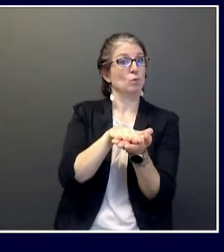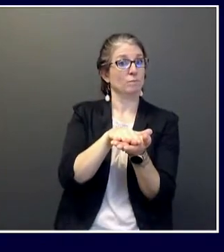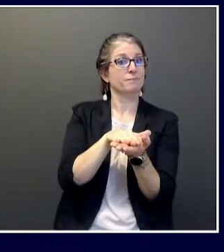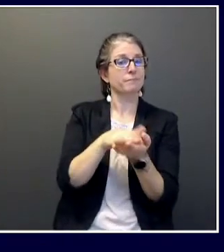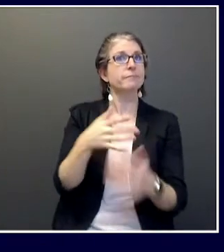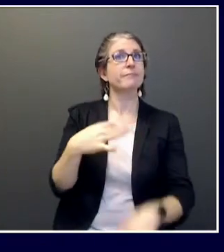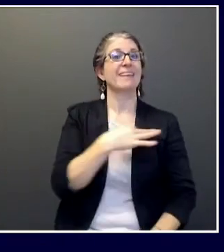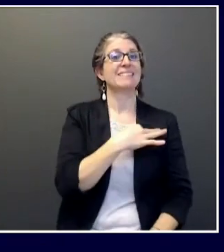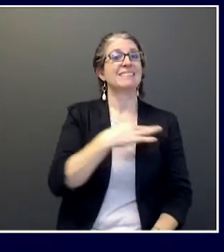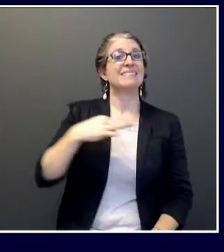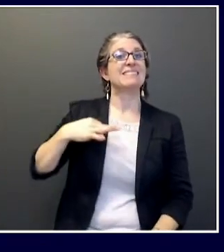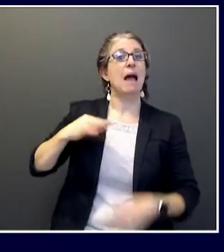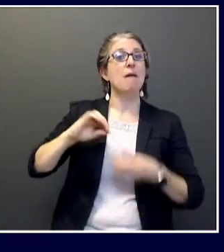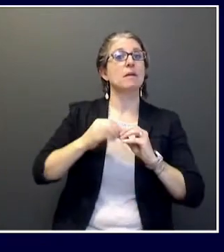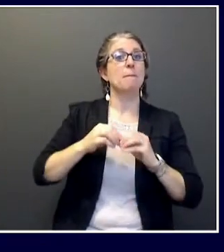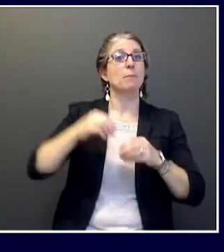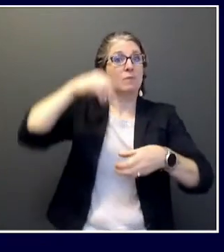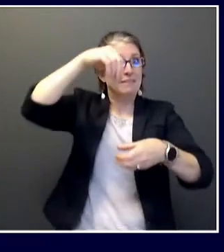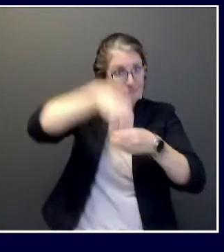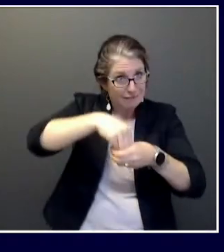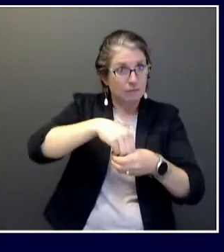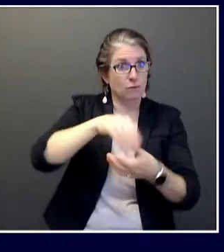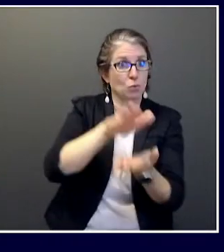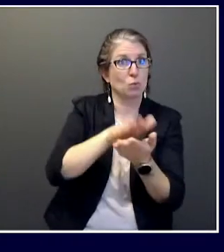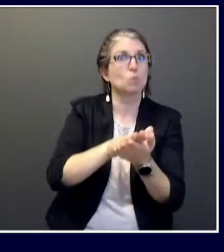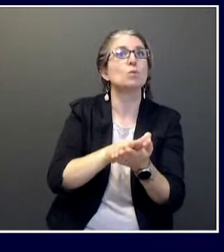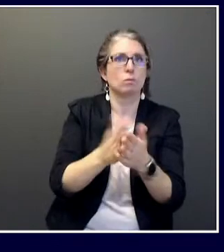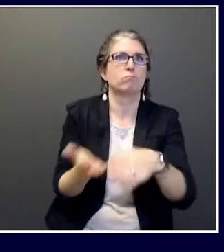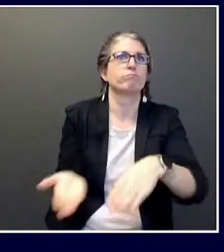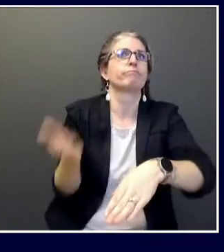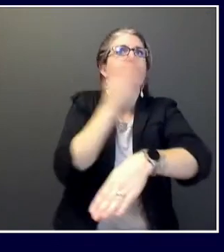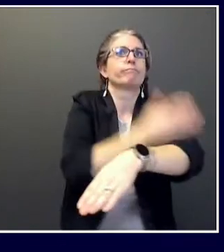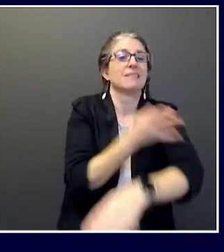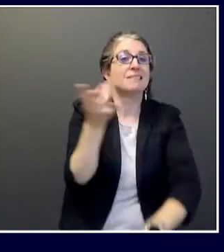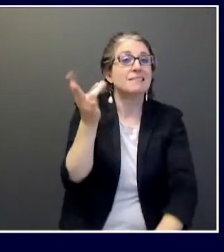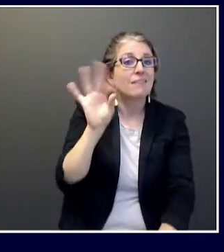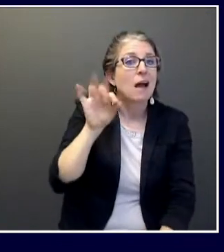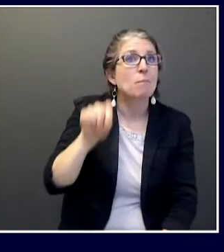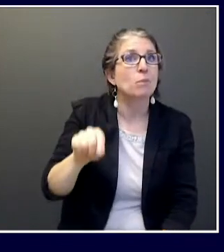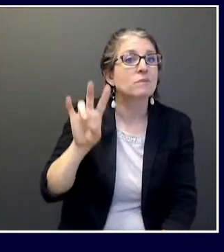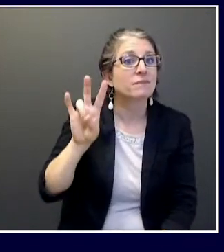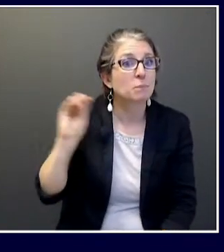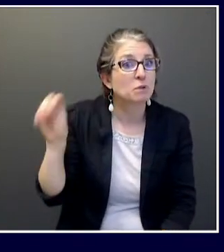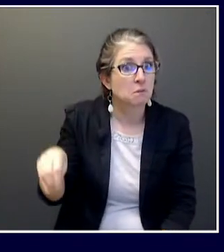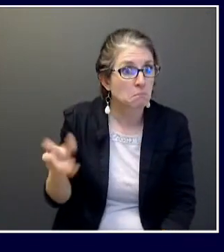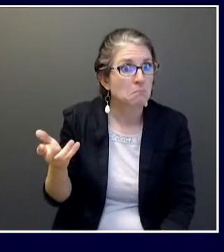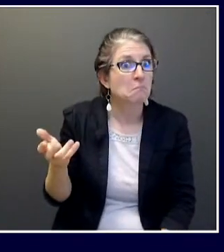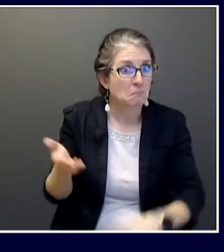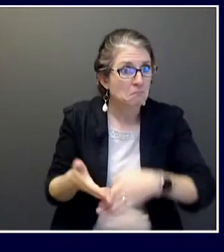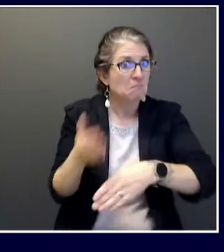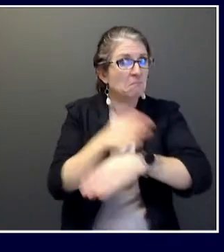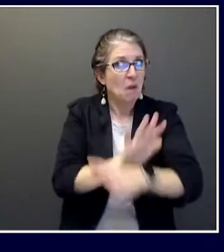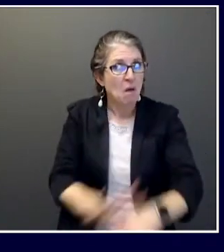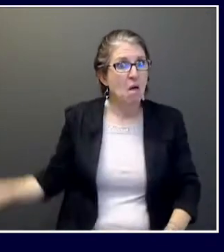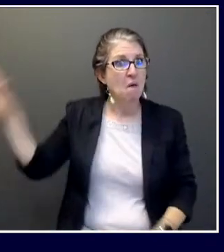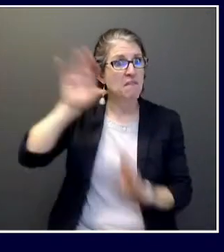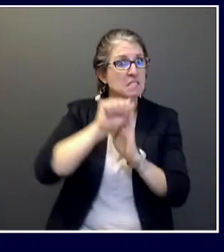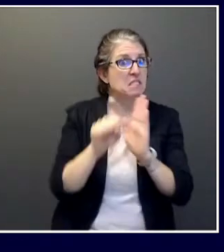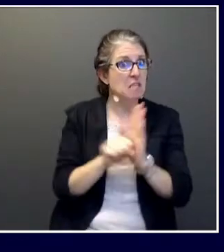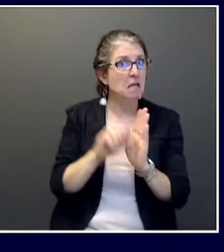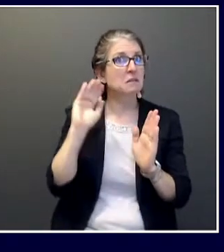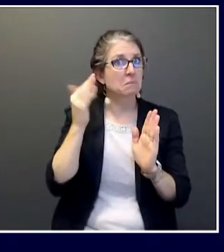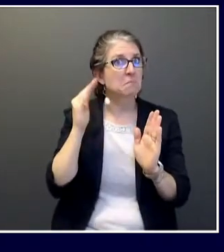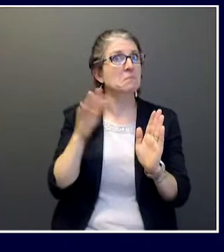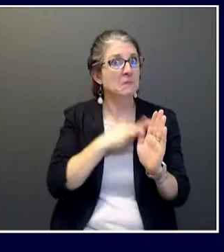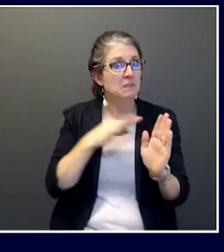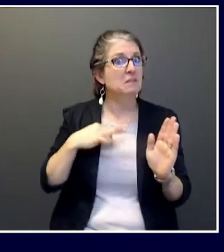updated to 79.7% statewide, and that's just for the school staff, not including the central operations staff. I was wondering,